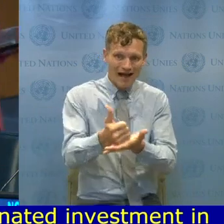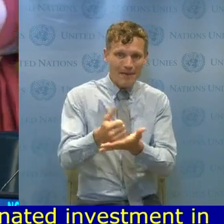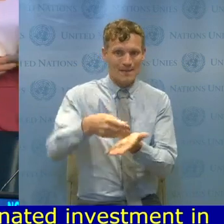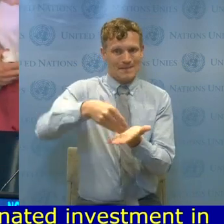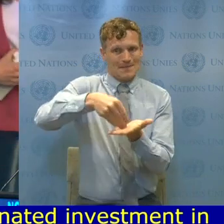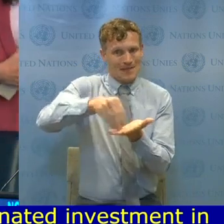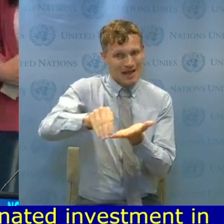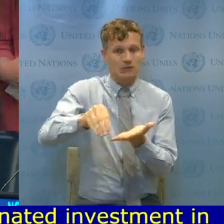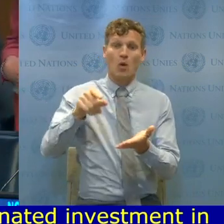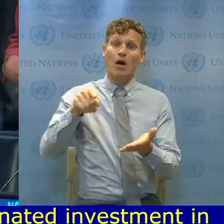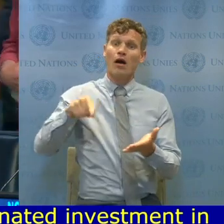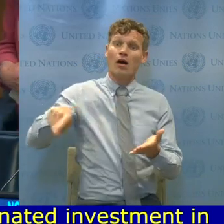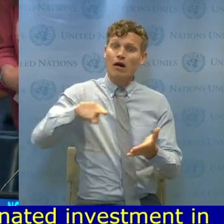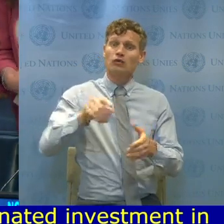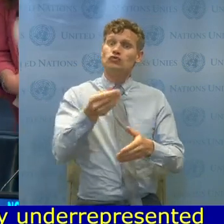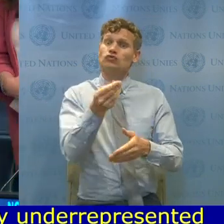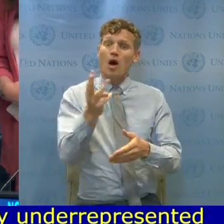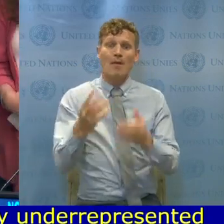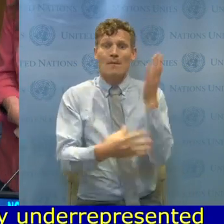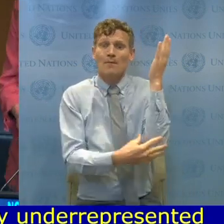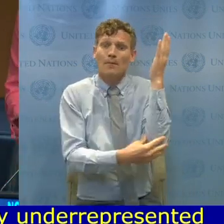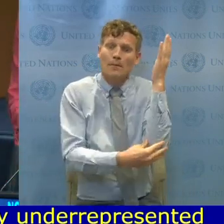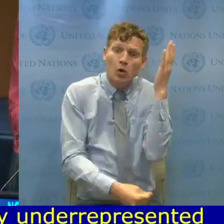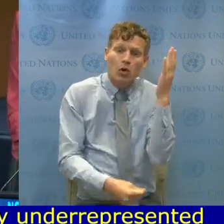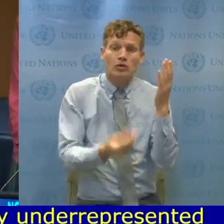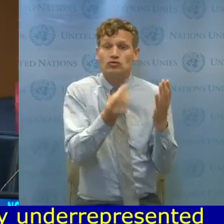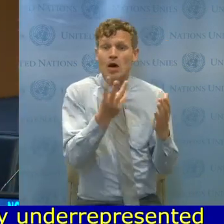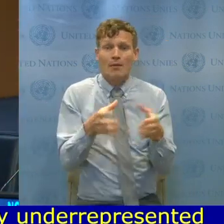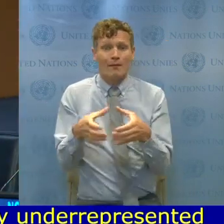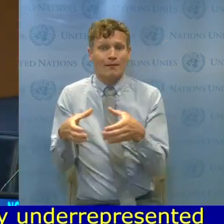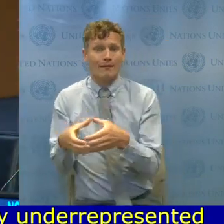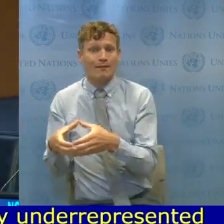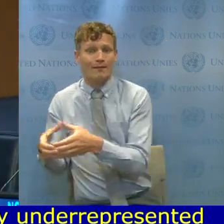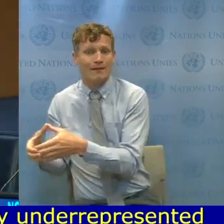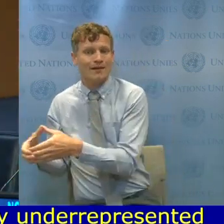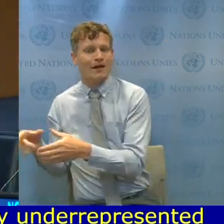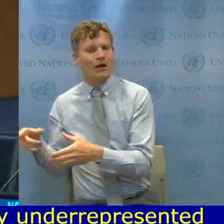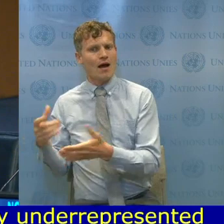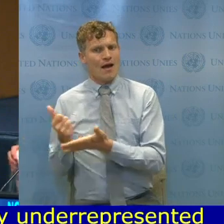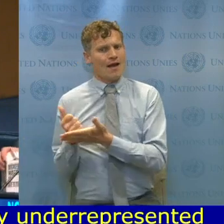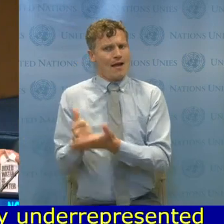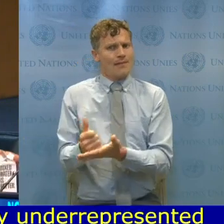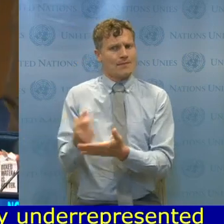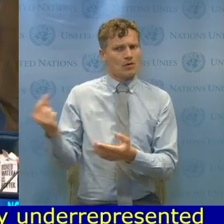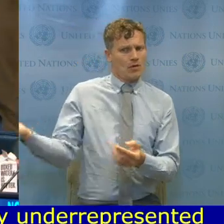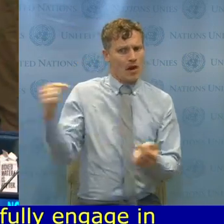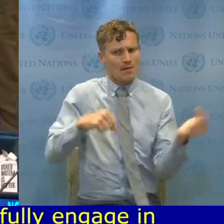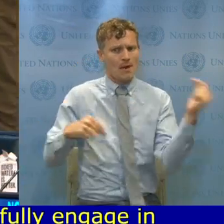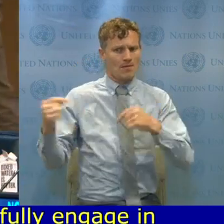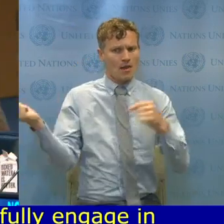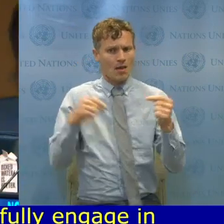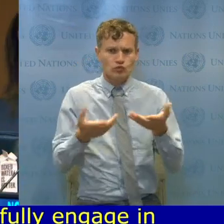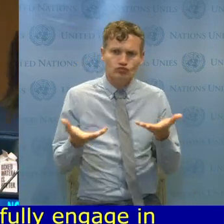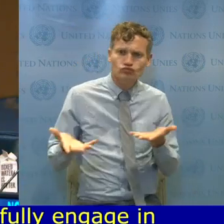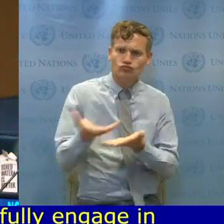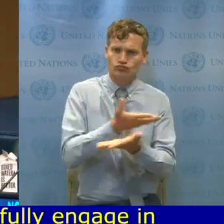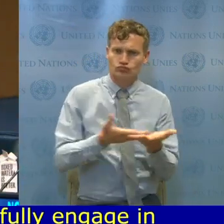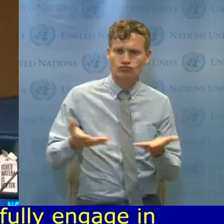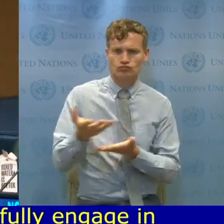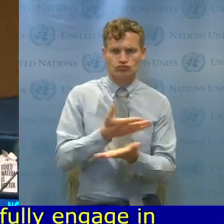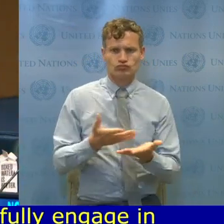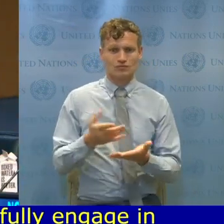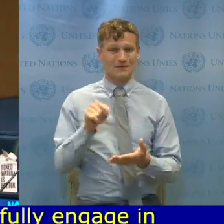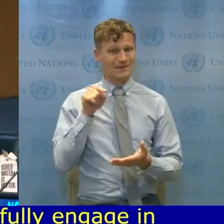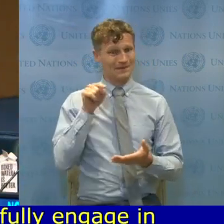This call is relevant to Uzbekistan's and Central Asian DPOs as well to ensure the laws and policies and their